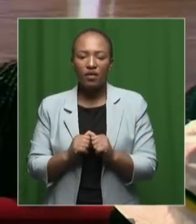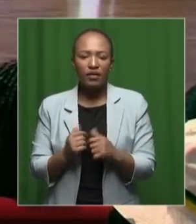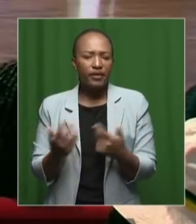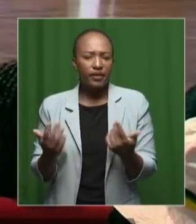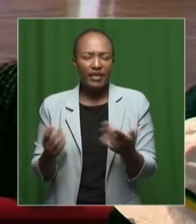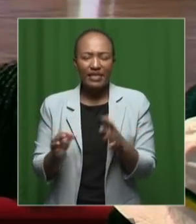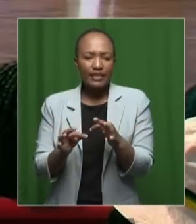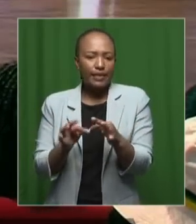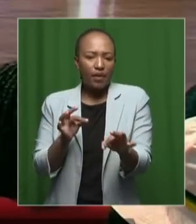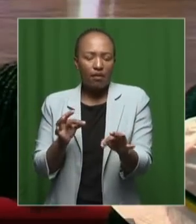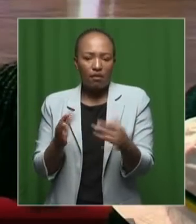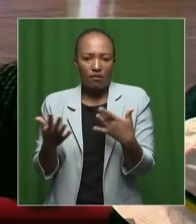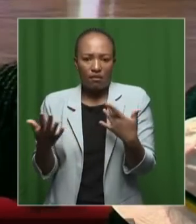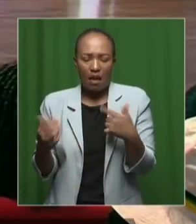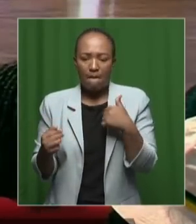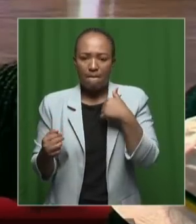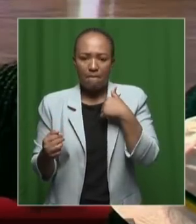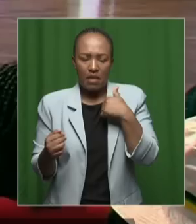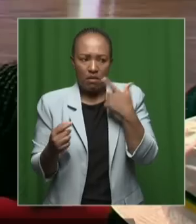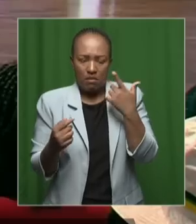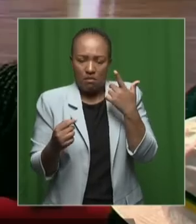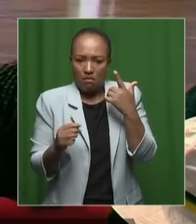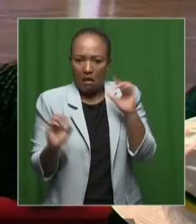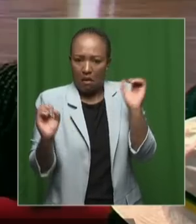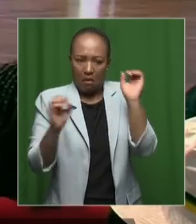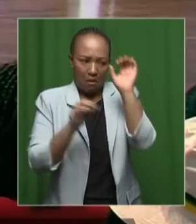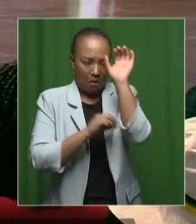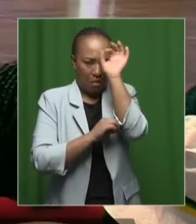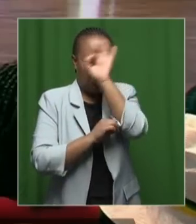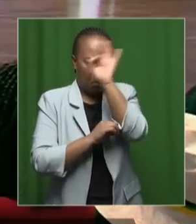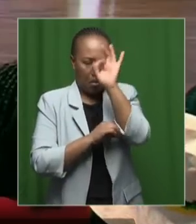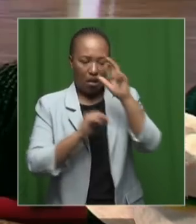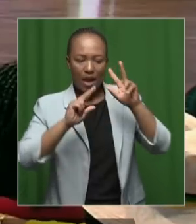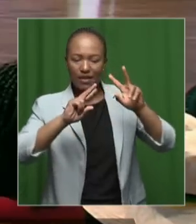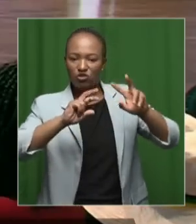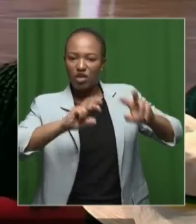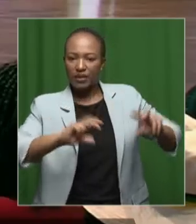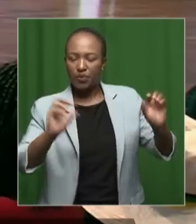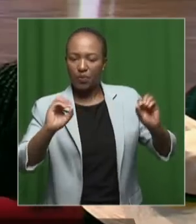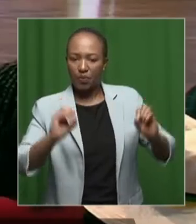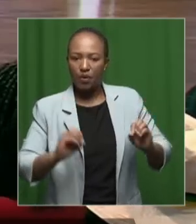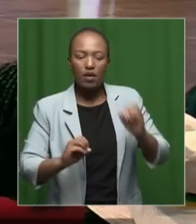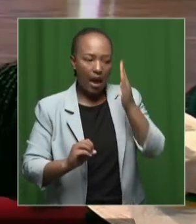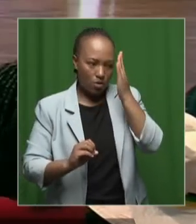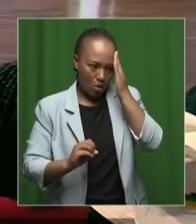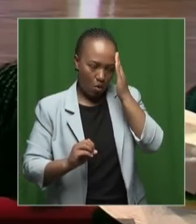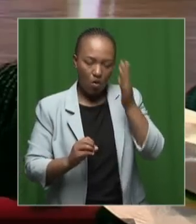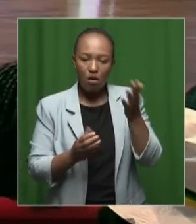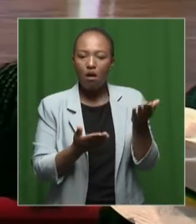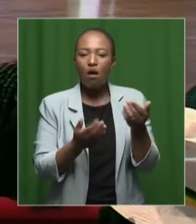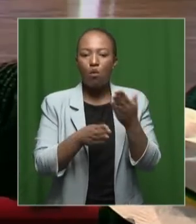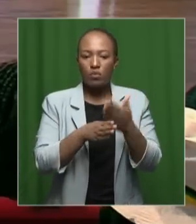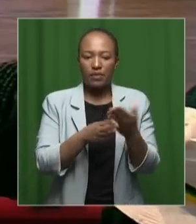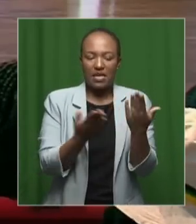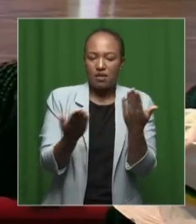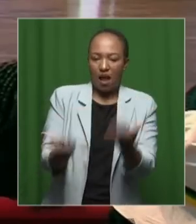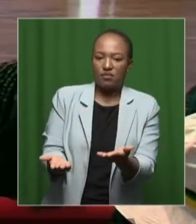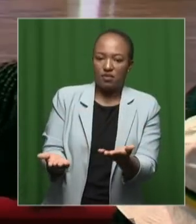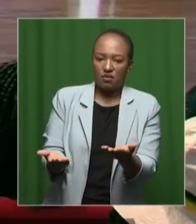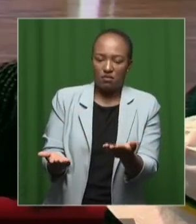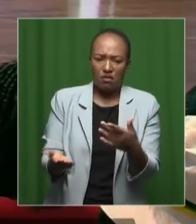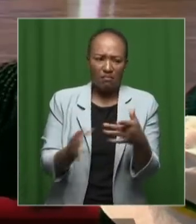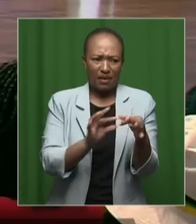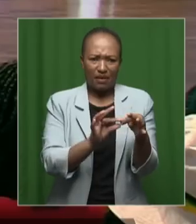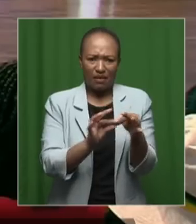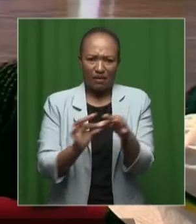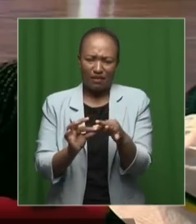I did not look into the details. I know what Nasi Span is, because I don't see the relationship with